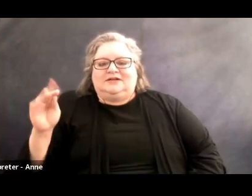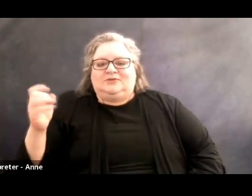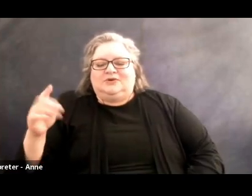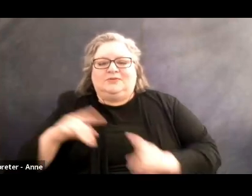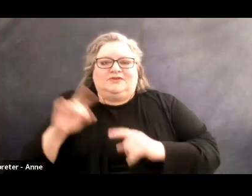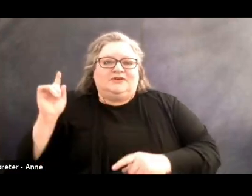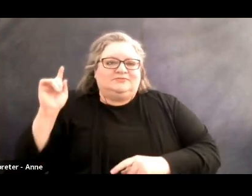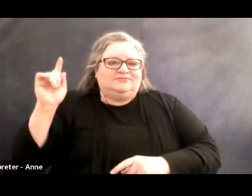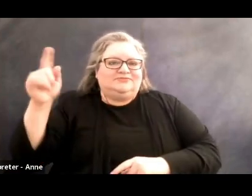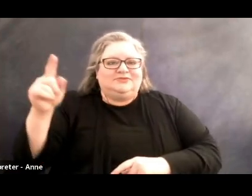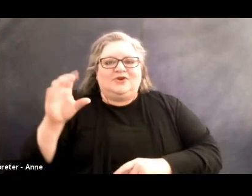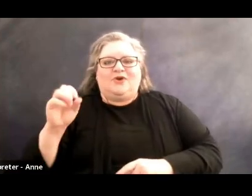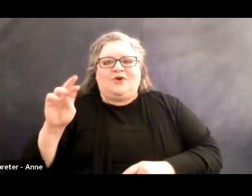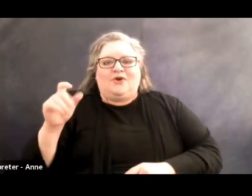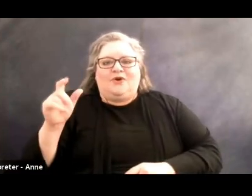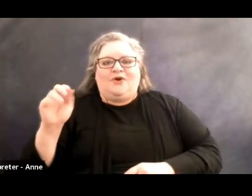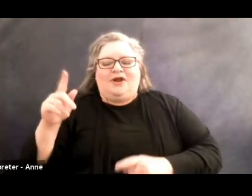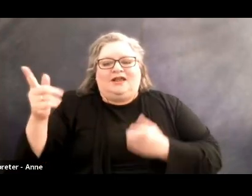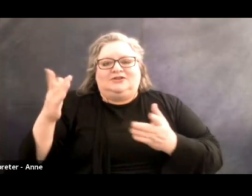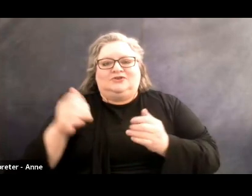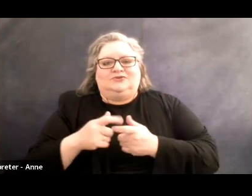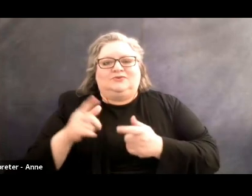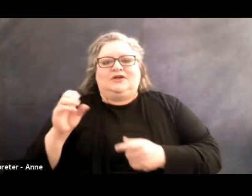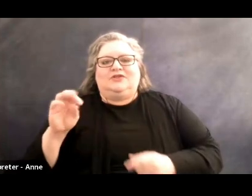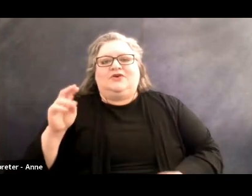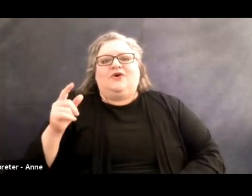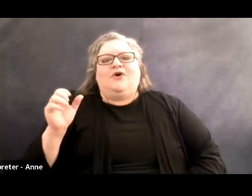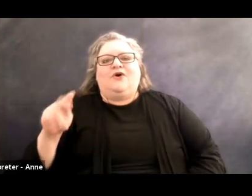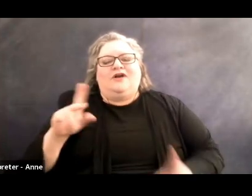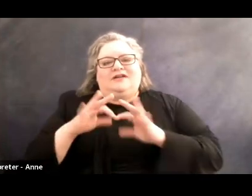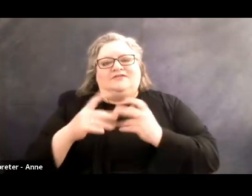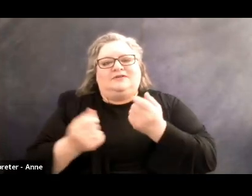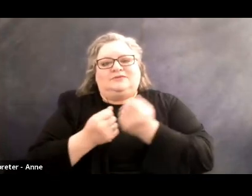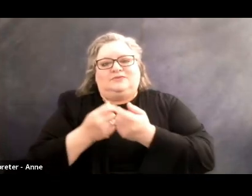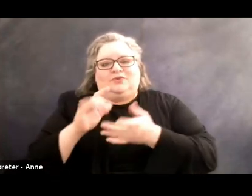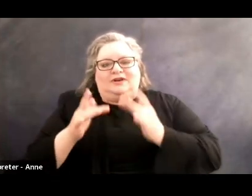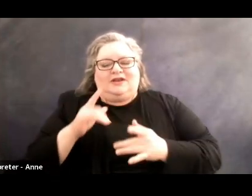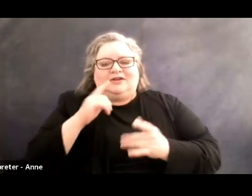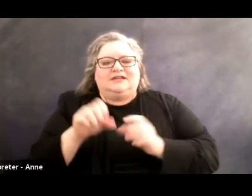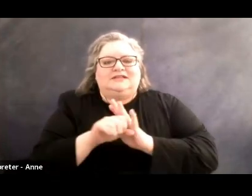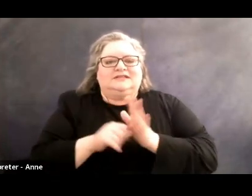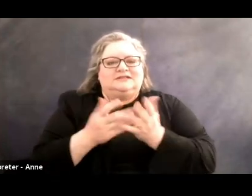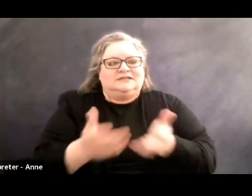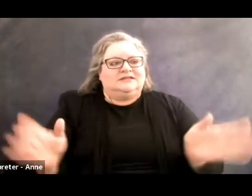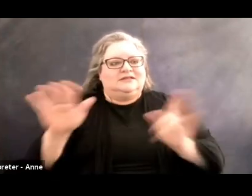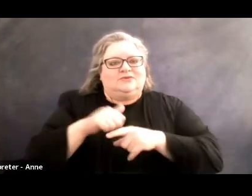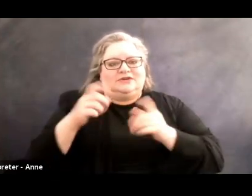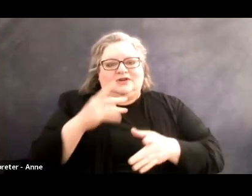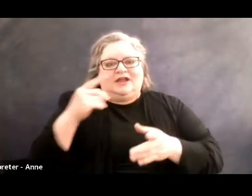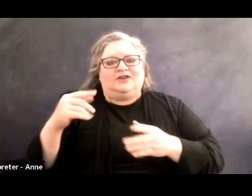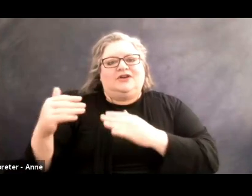Oregon, where she serves with Oregon Family Support Network as a statewide trainer and